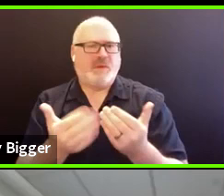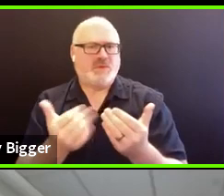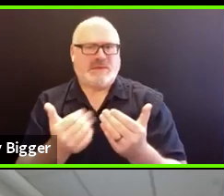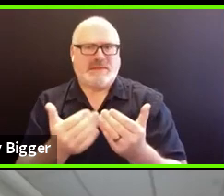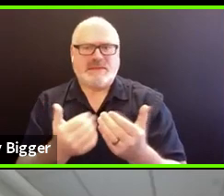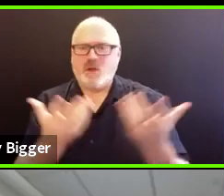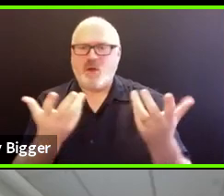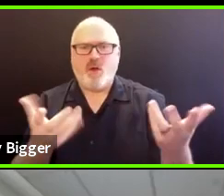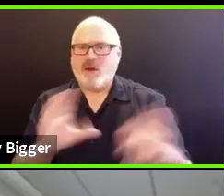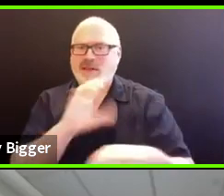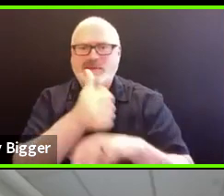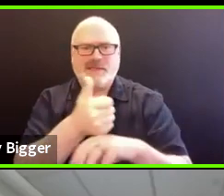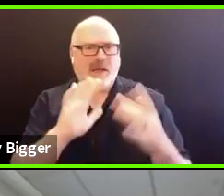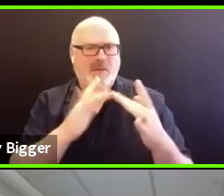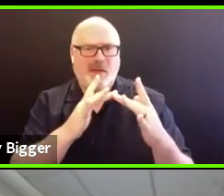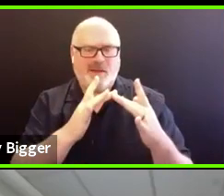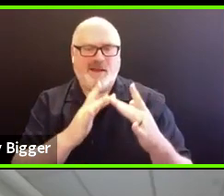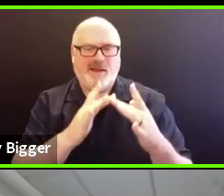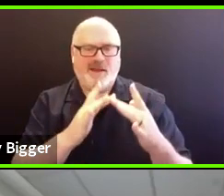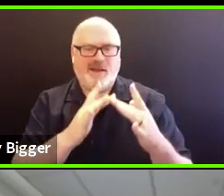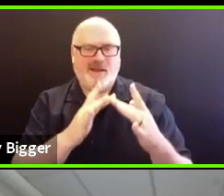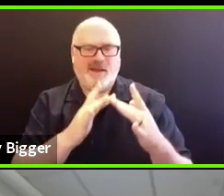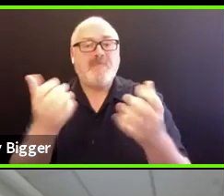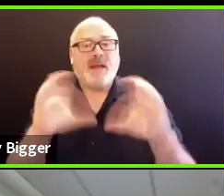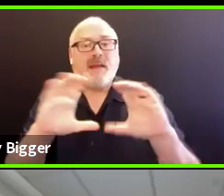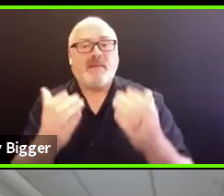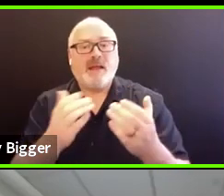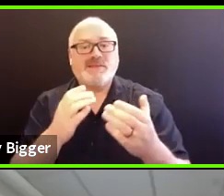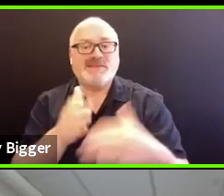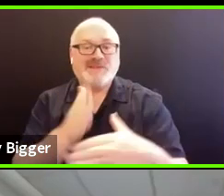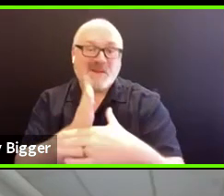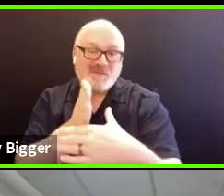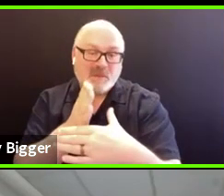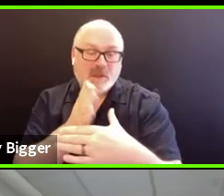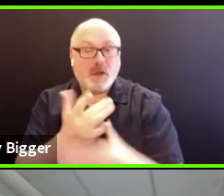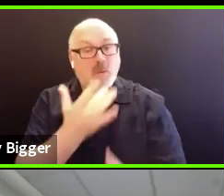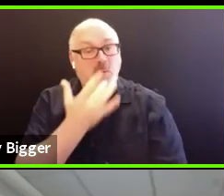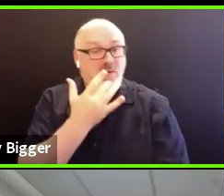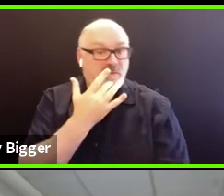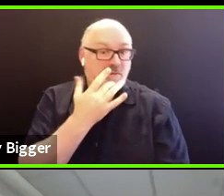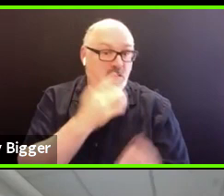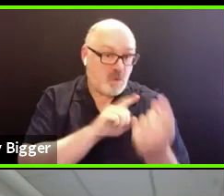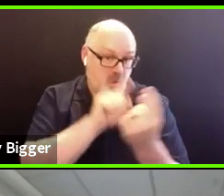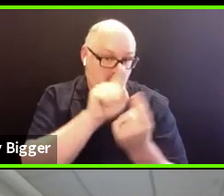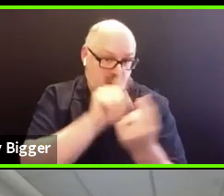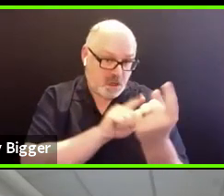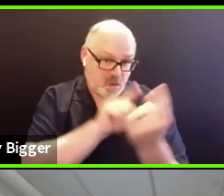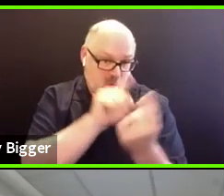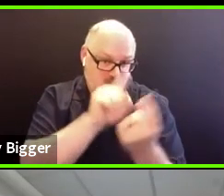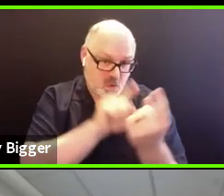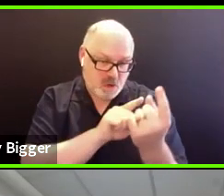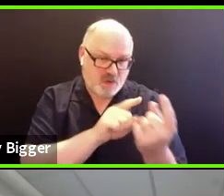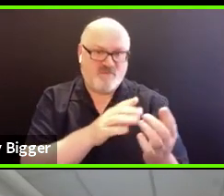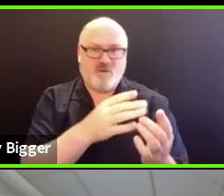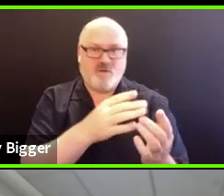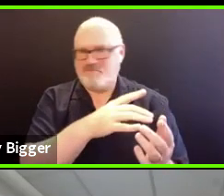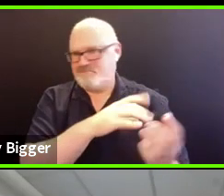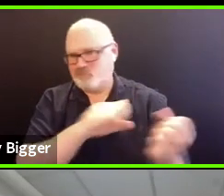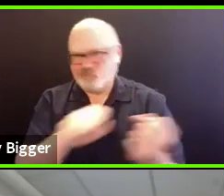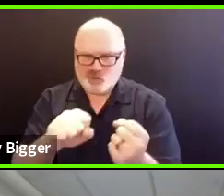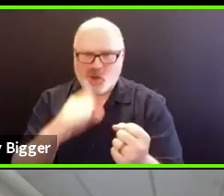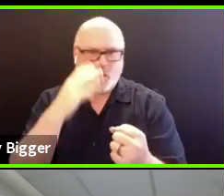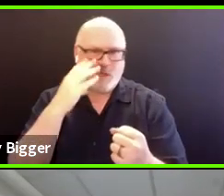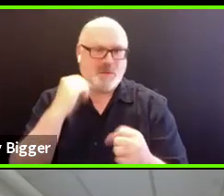number of courses in the middle where there's preference to teach them in face-to-face to get that robust experience, but they could be taught